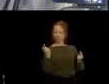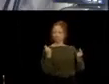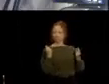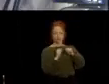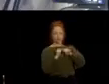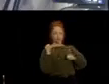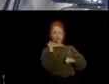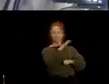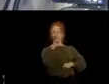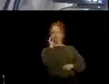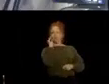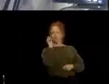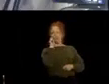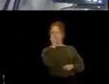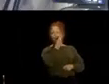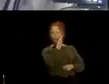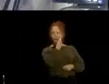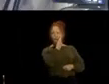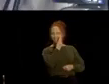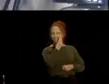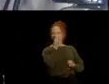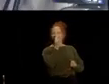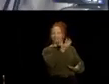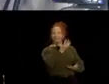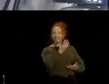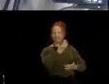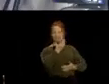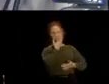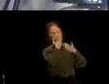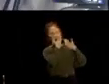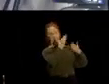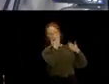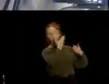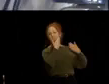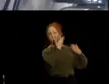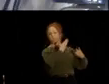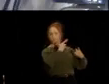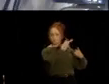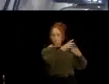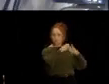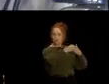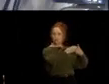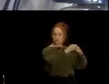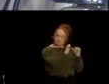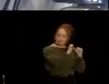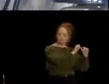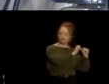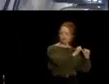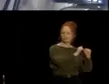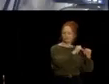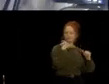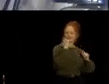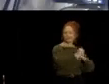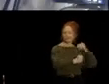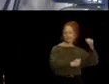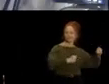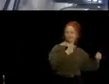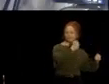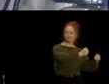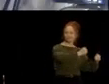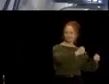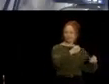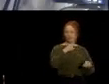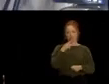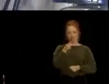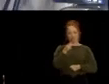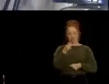know how much he appreciated and needed them to lead on. You knew you did good when the